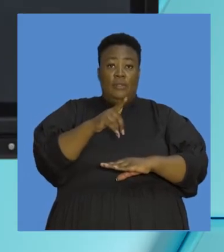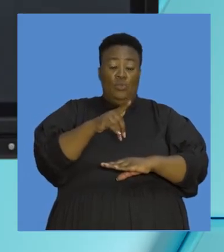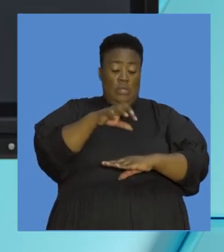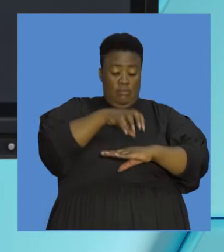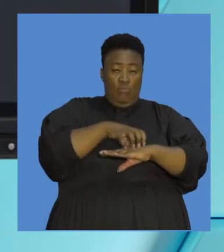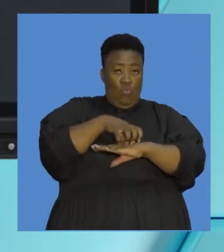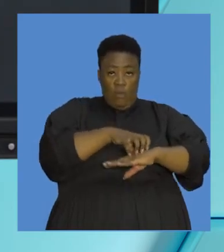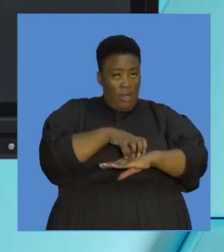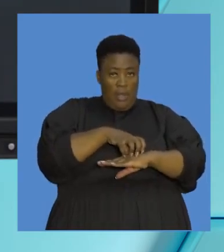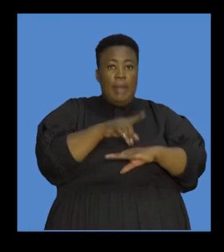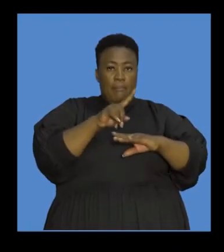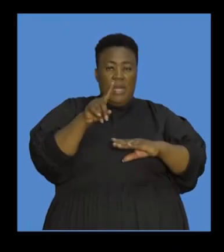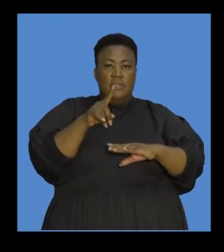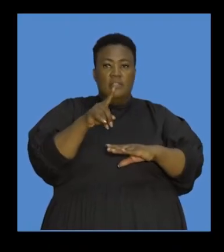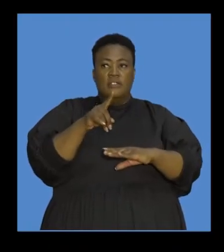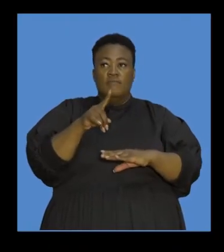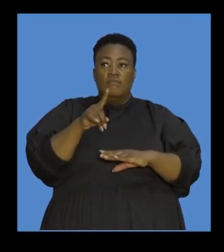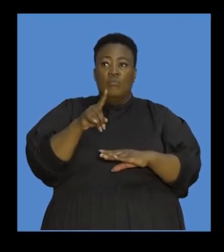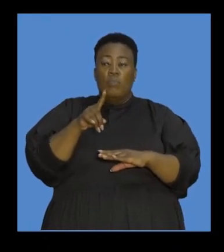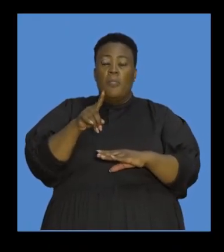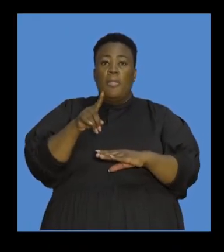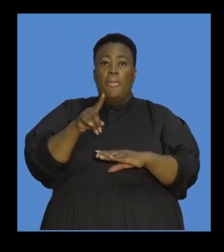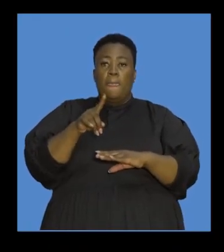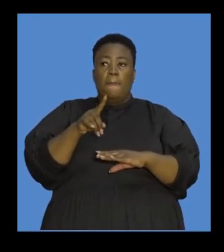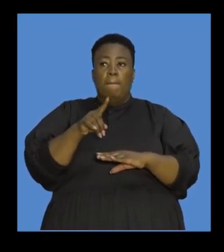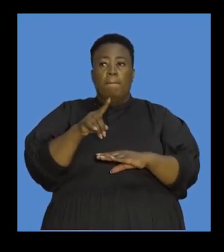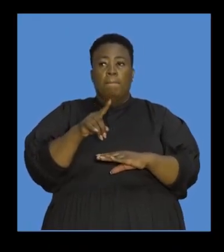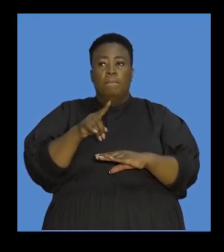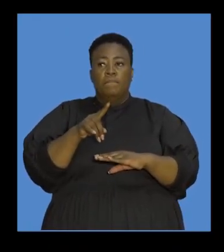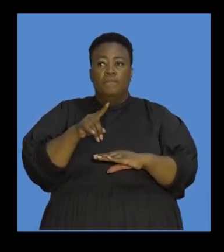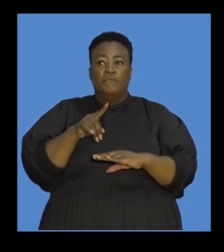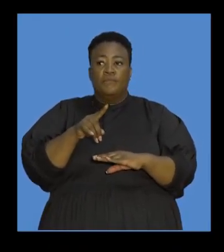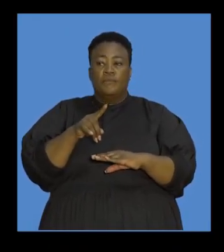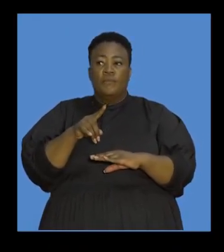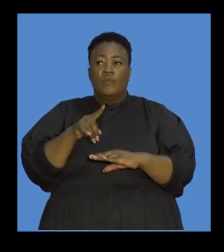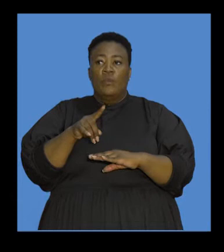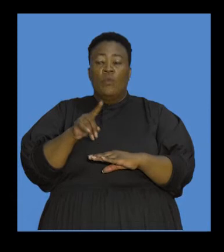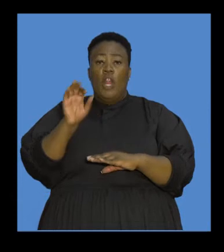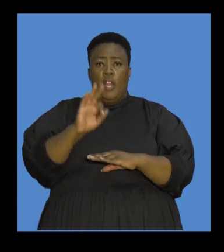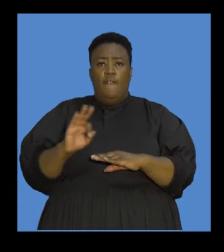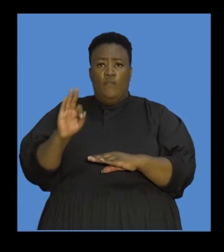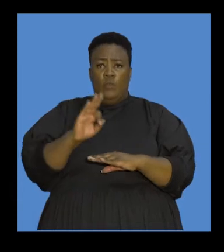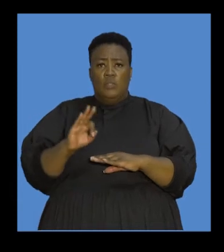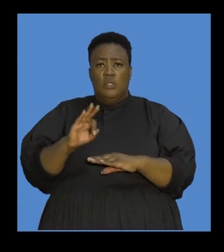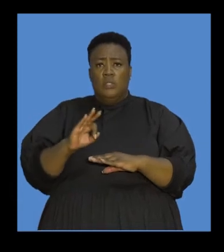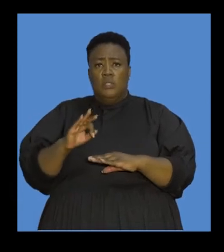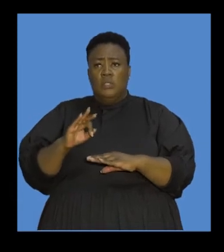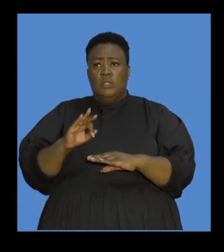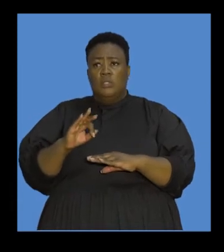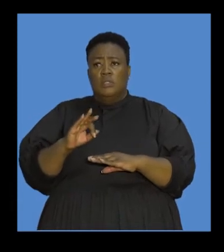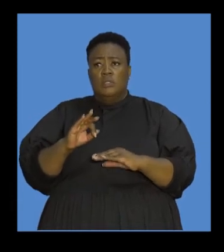implied. A horizontal force is exerted on the brick to the right.